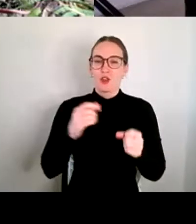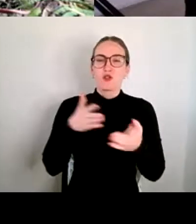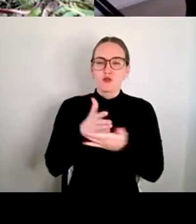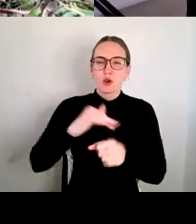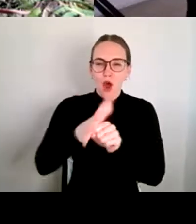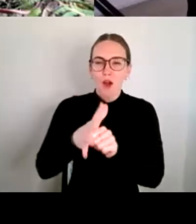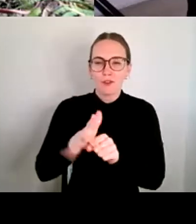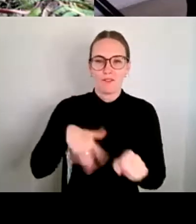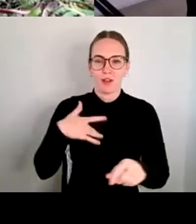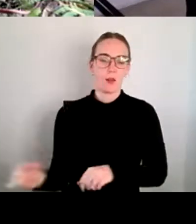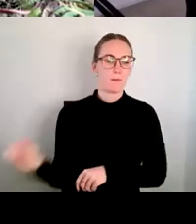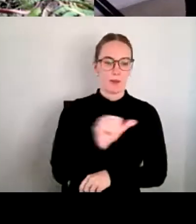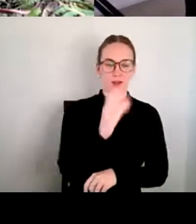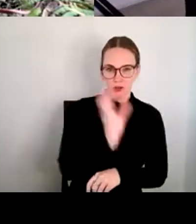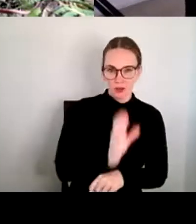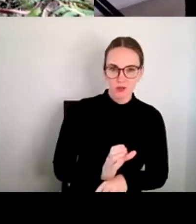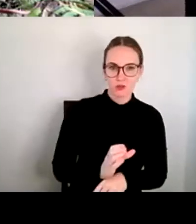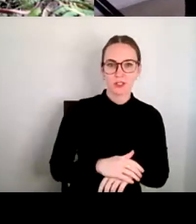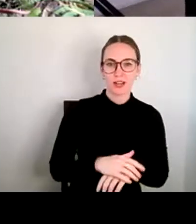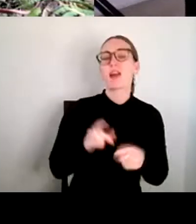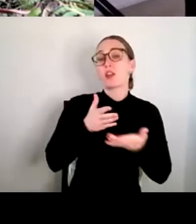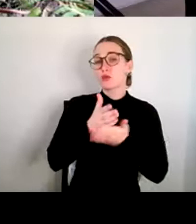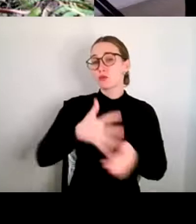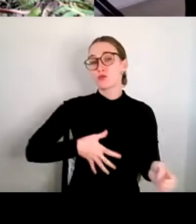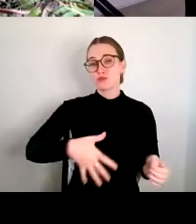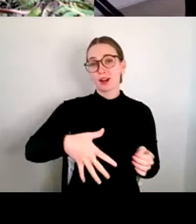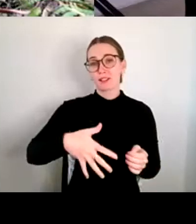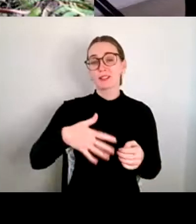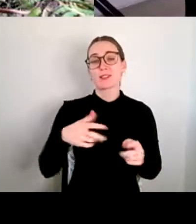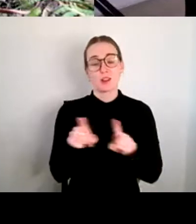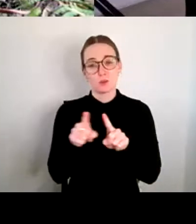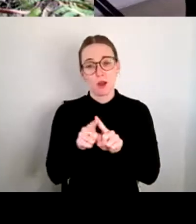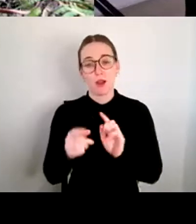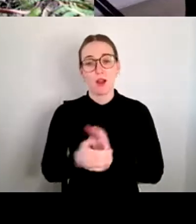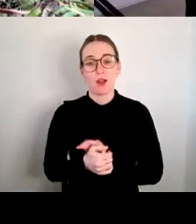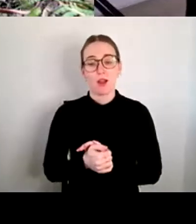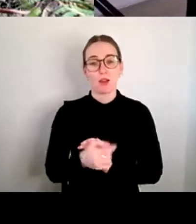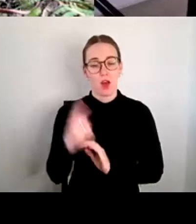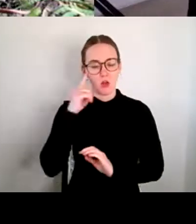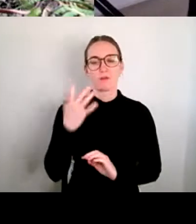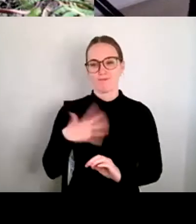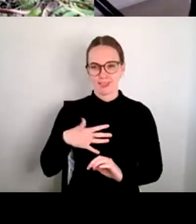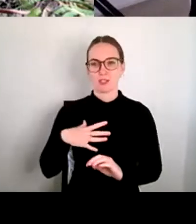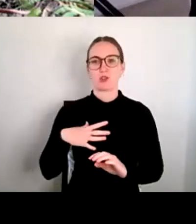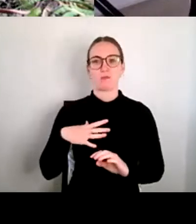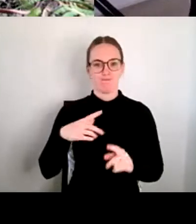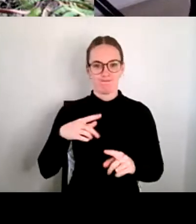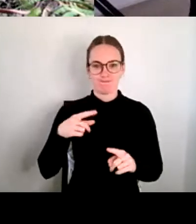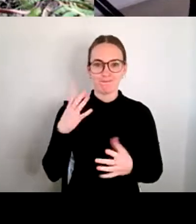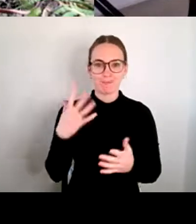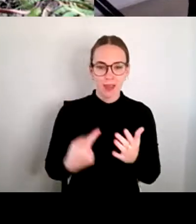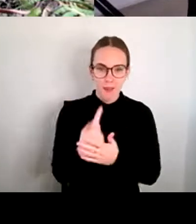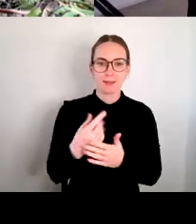and during pregnancy as well. I thought this needs to happen far more quickly than